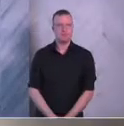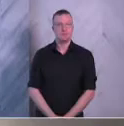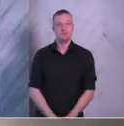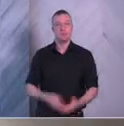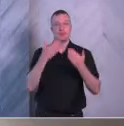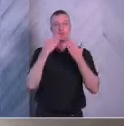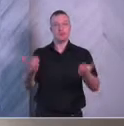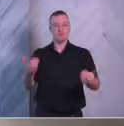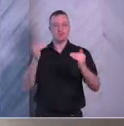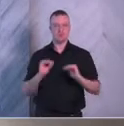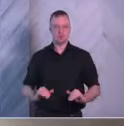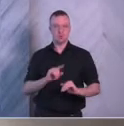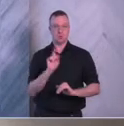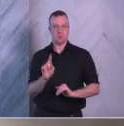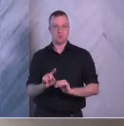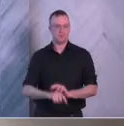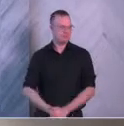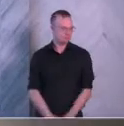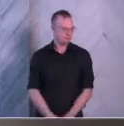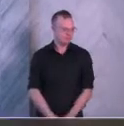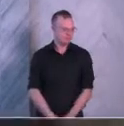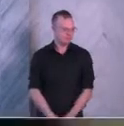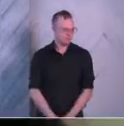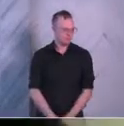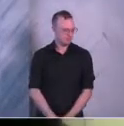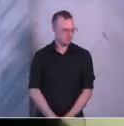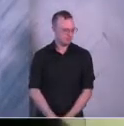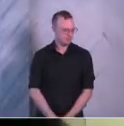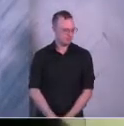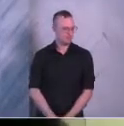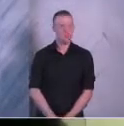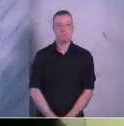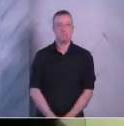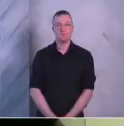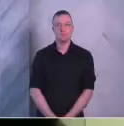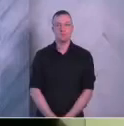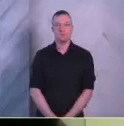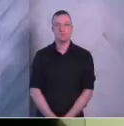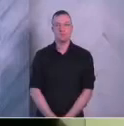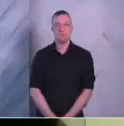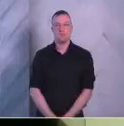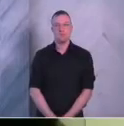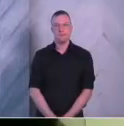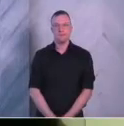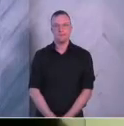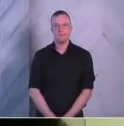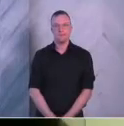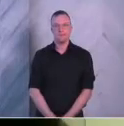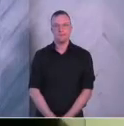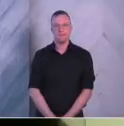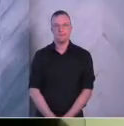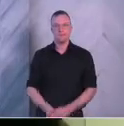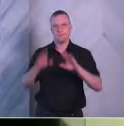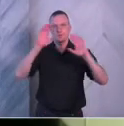we move into our next question. Hi, my name is Edwin Mack. I graduated from